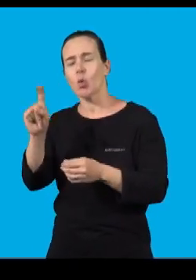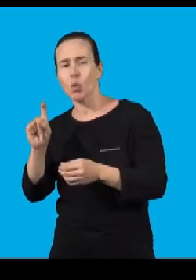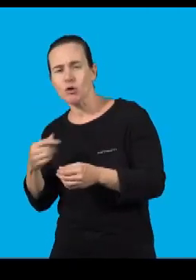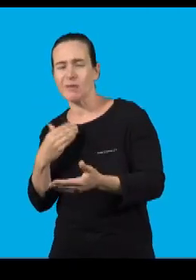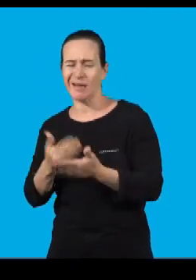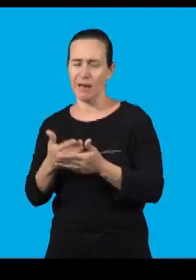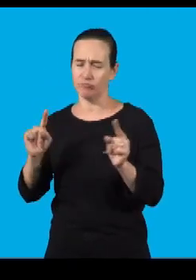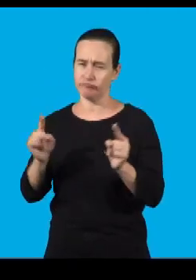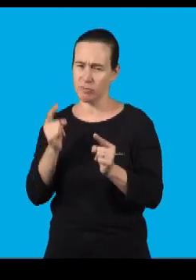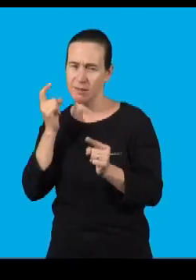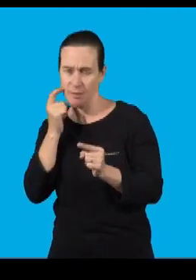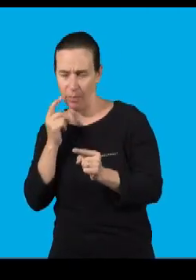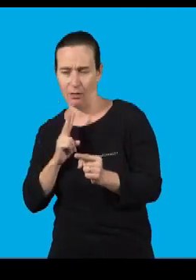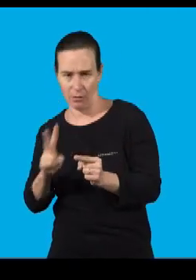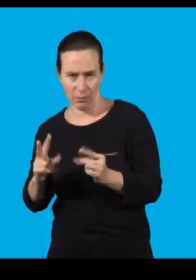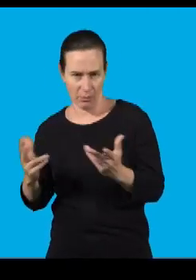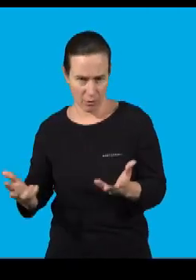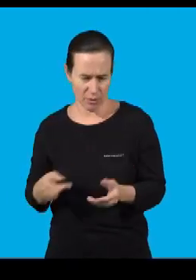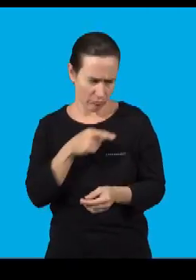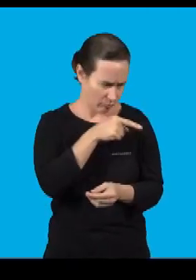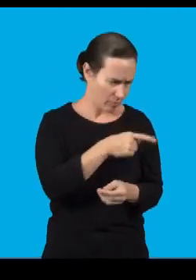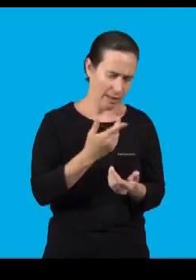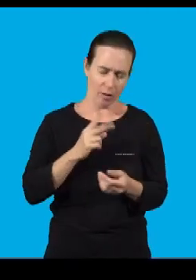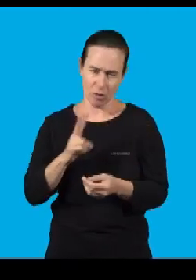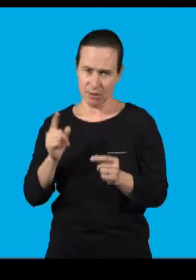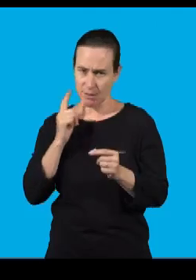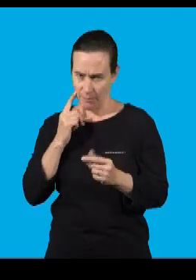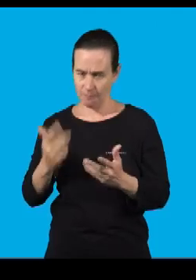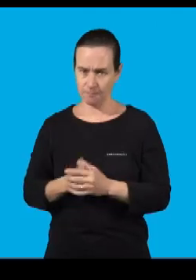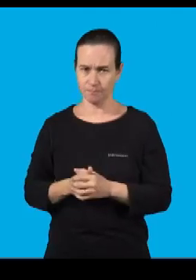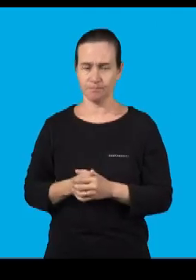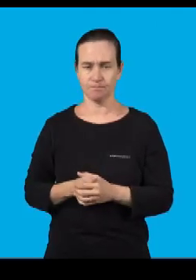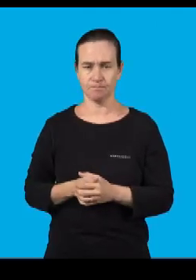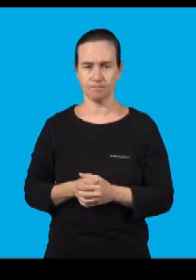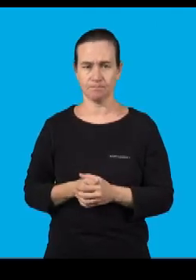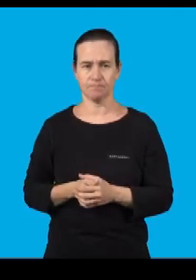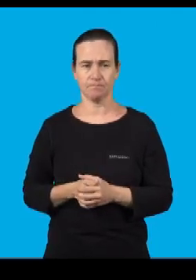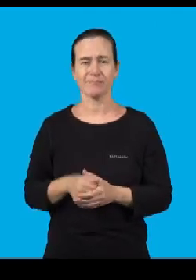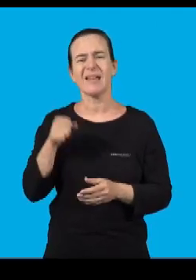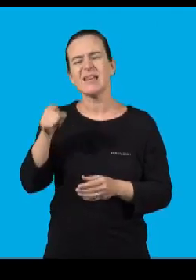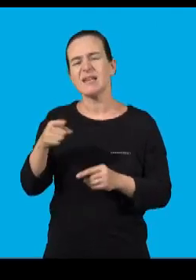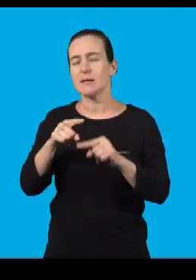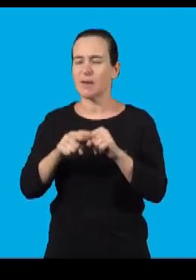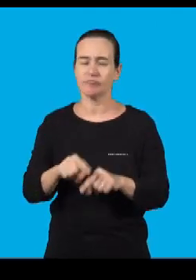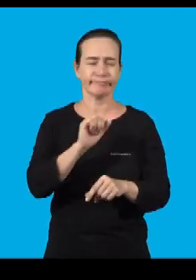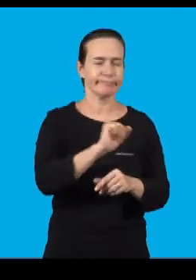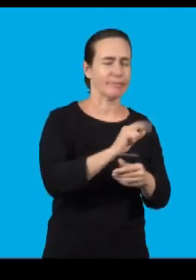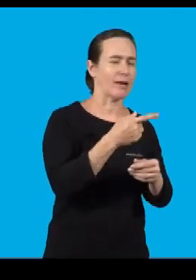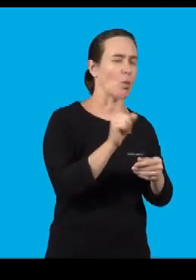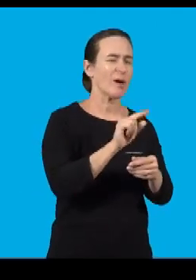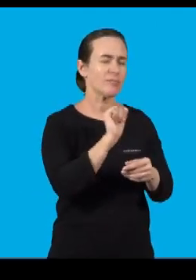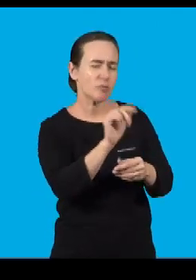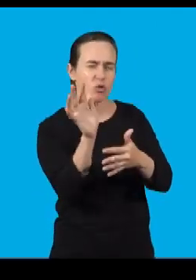the questions that is stated in the exam paper. And it's normally based on storyline, characters, symbols,